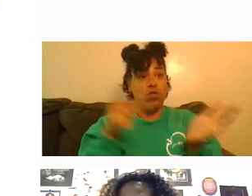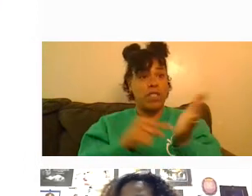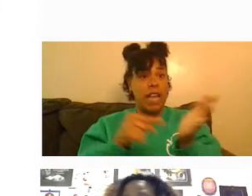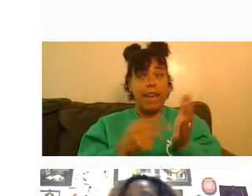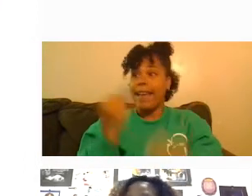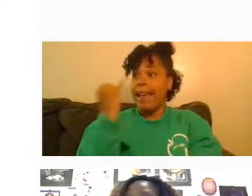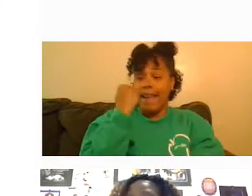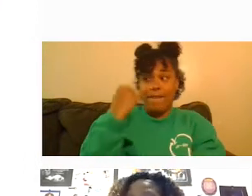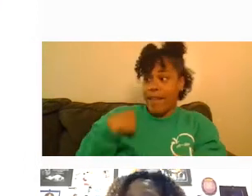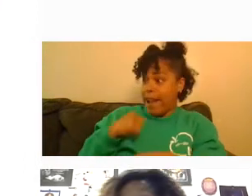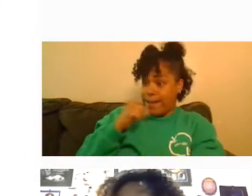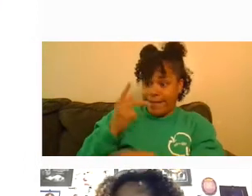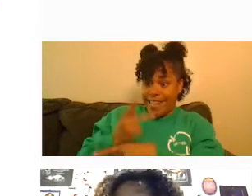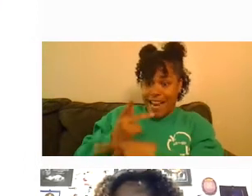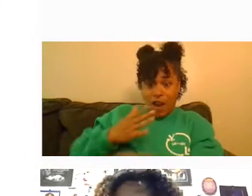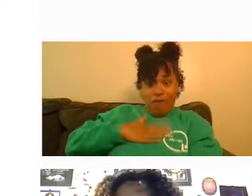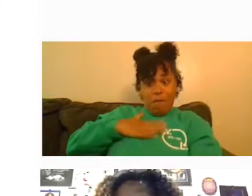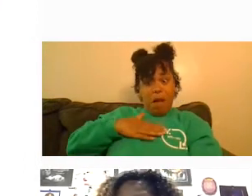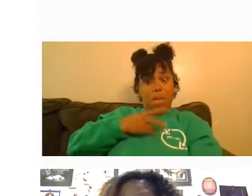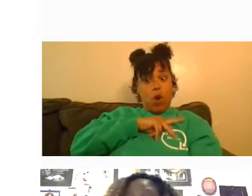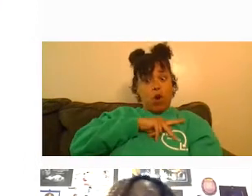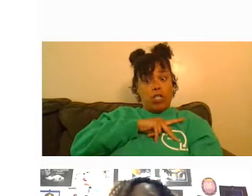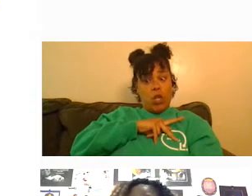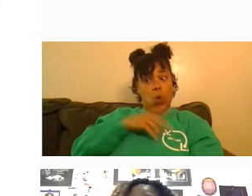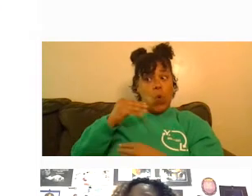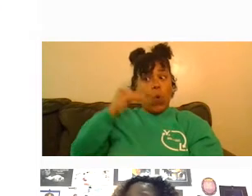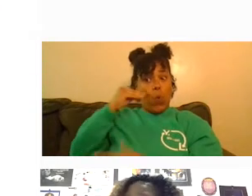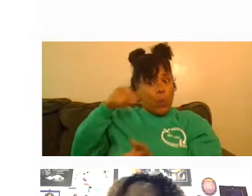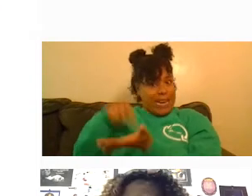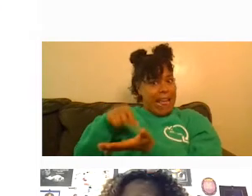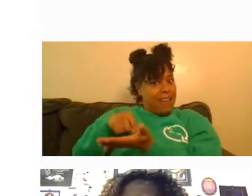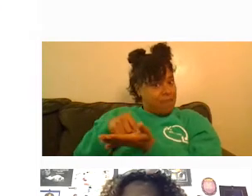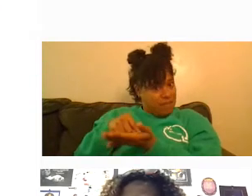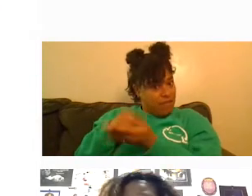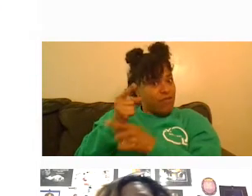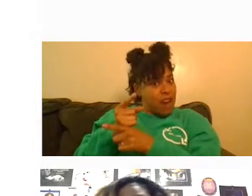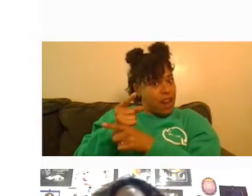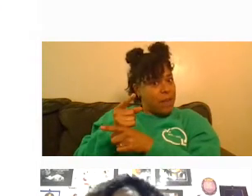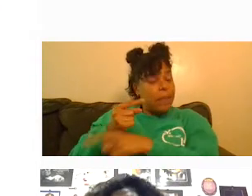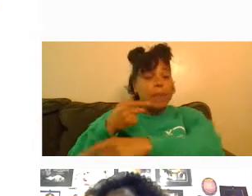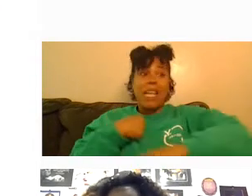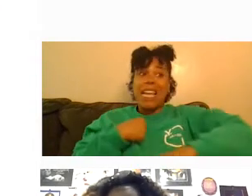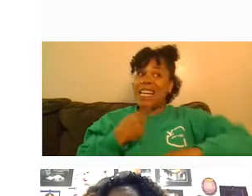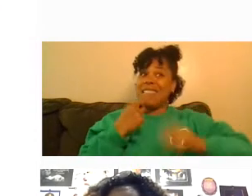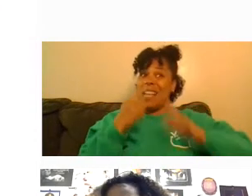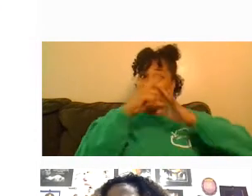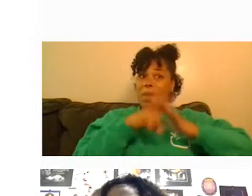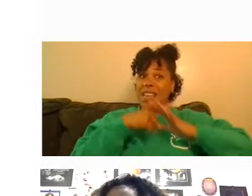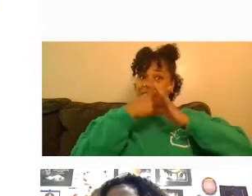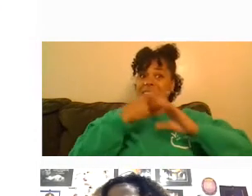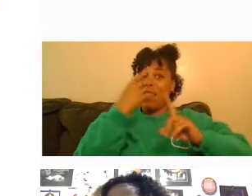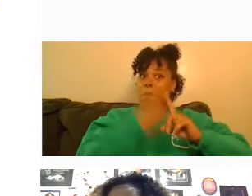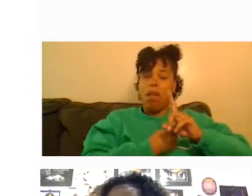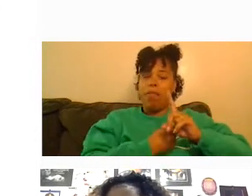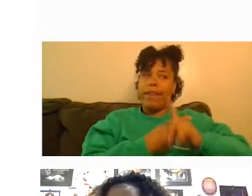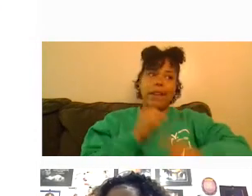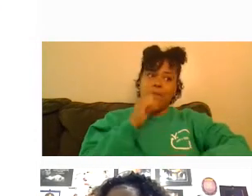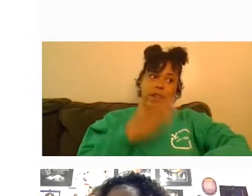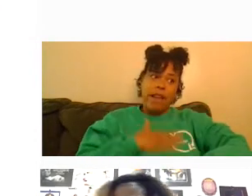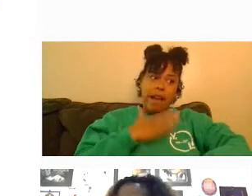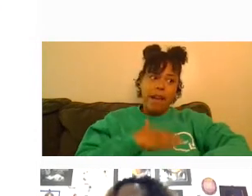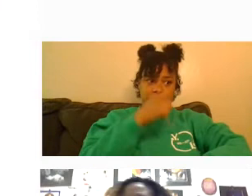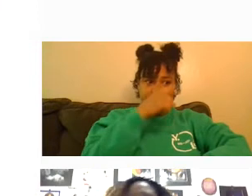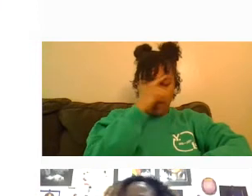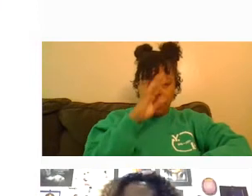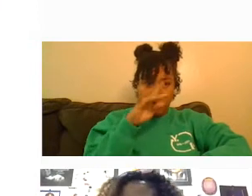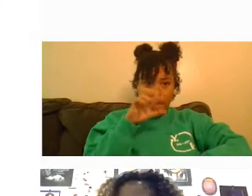care of. Wouldn't y'all agree? Right? And like I said, the beginning of the month, pretty not happy because all them bills are done.